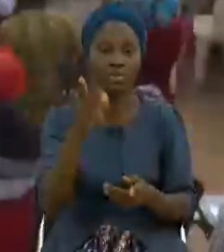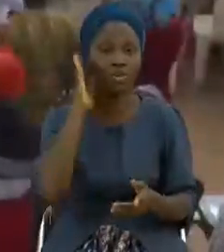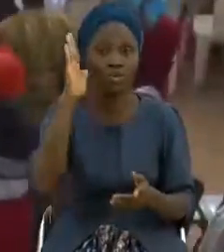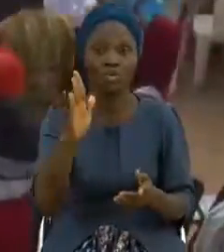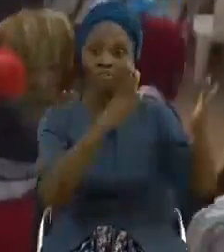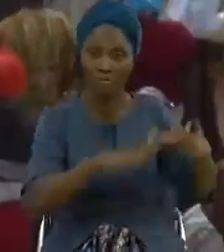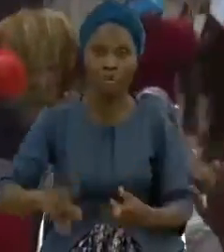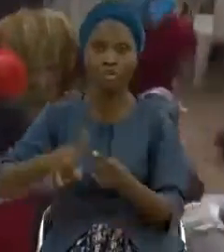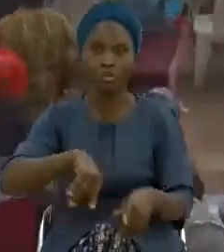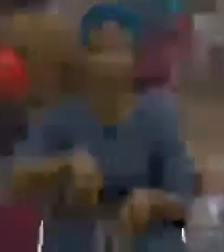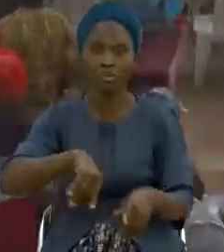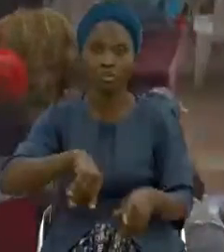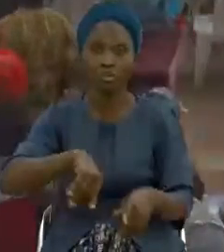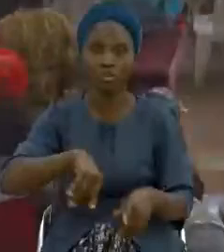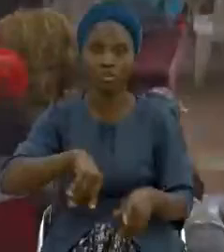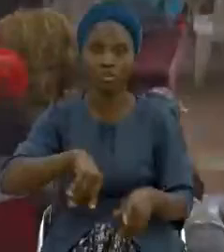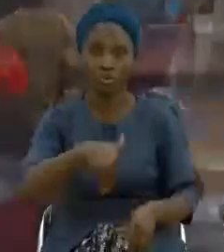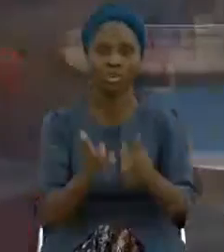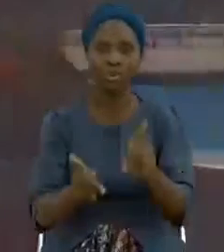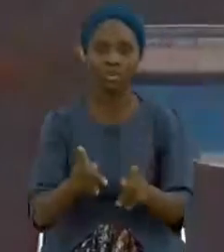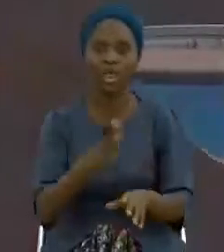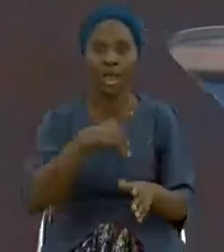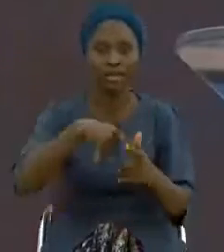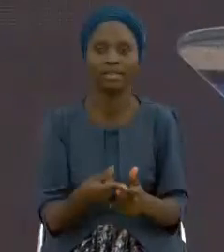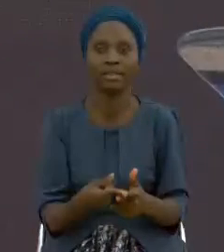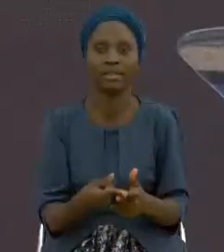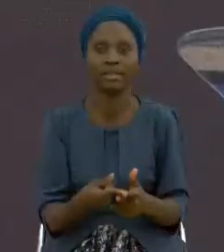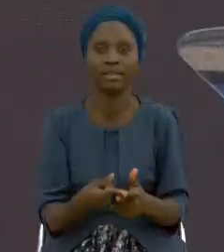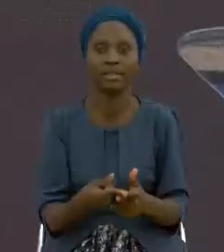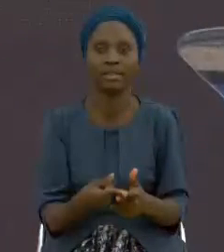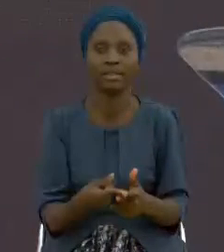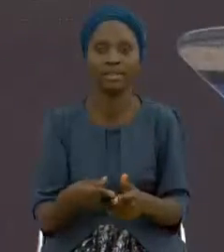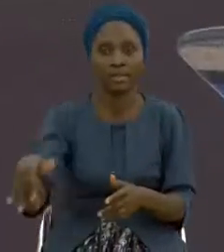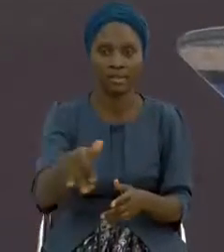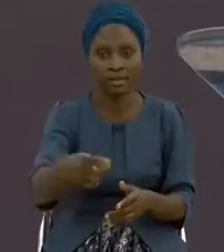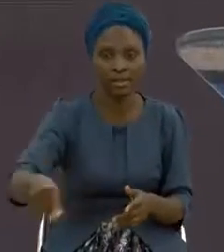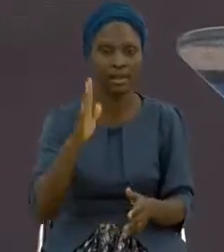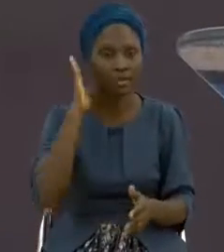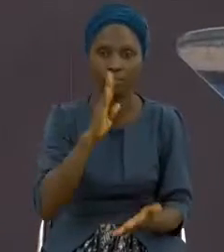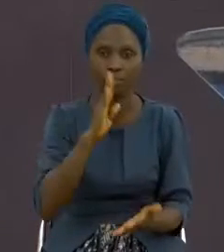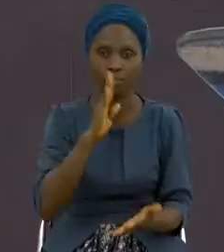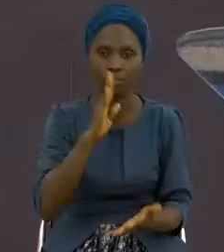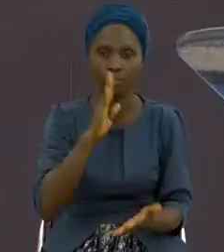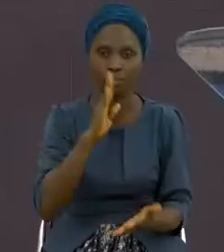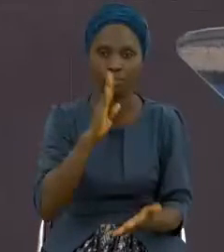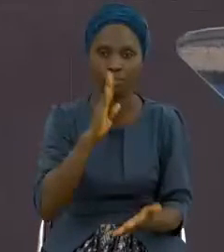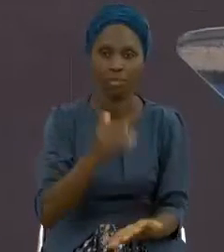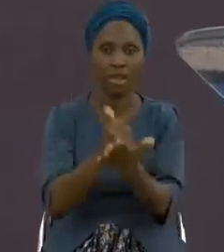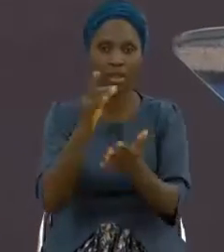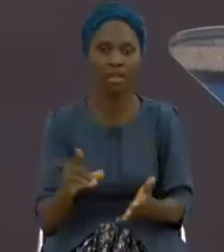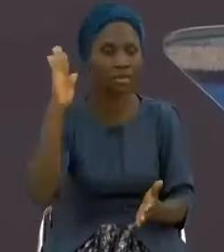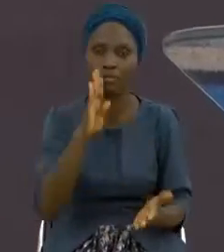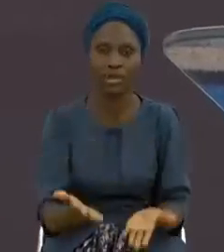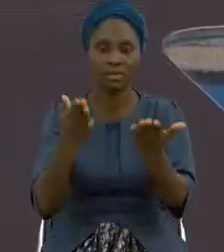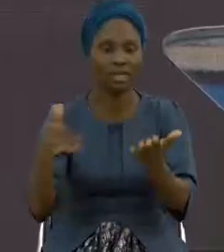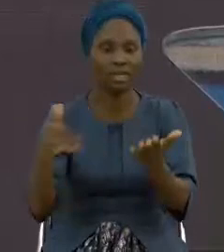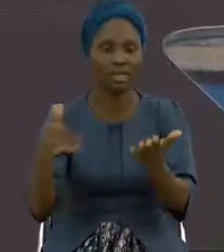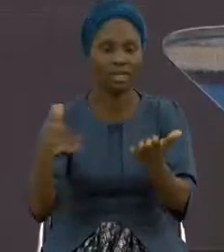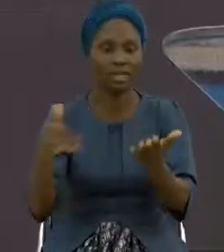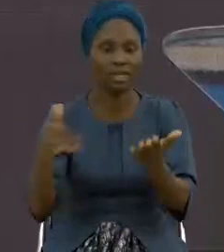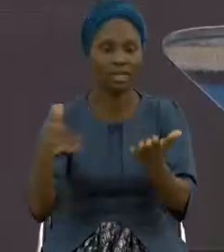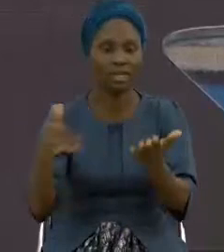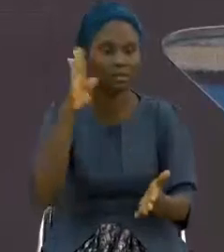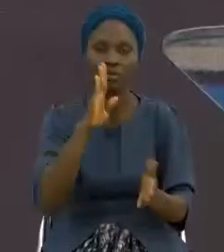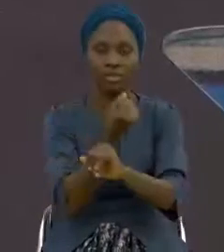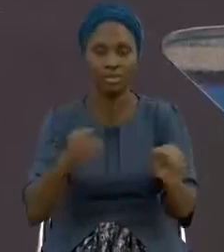then they will be helped, they will be lifted, they will be saved, they will be healed. If I